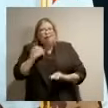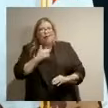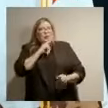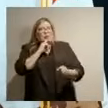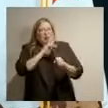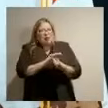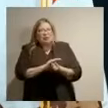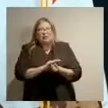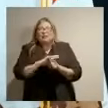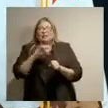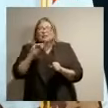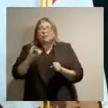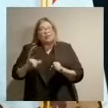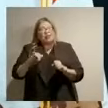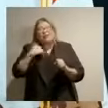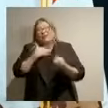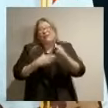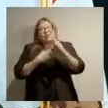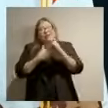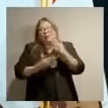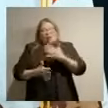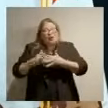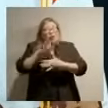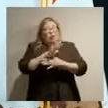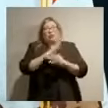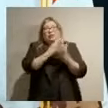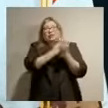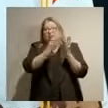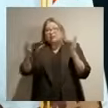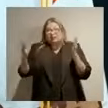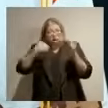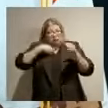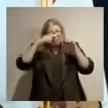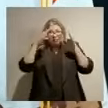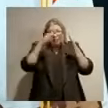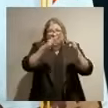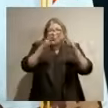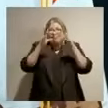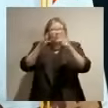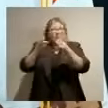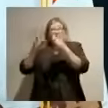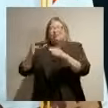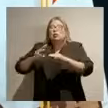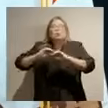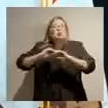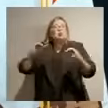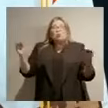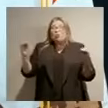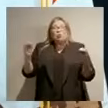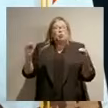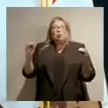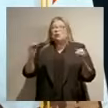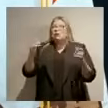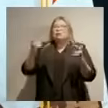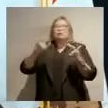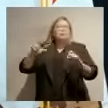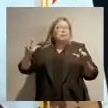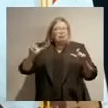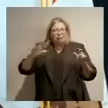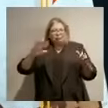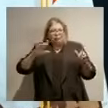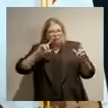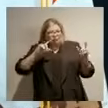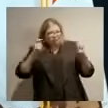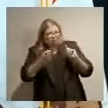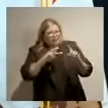of those top priorities in the state, we preserve our frame of focus. No fundamental cuts in terms of